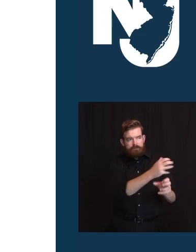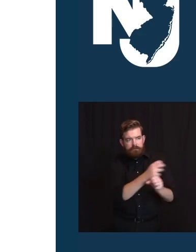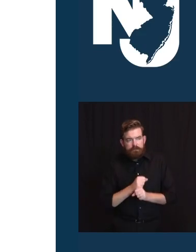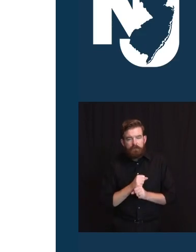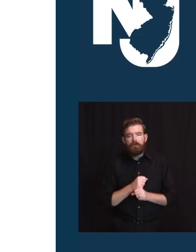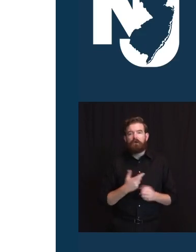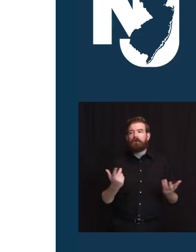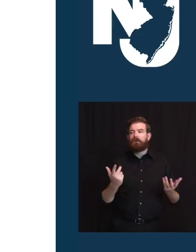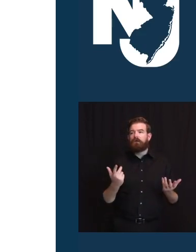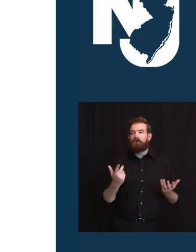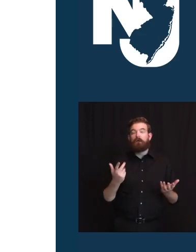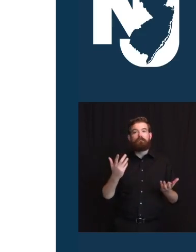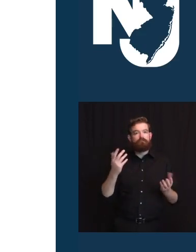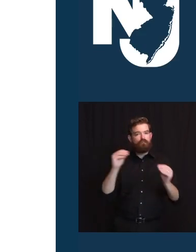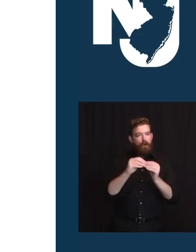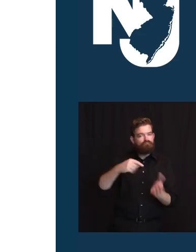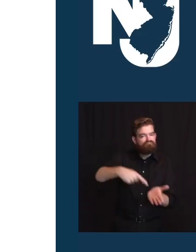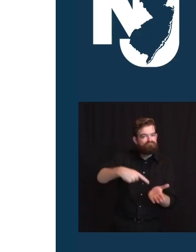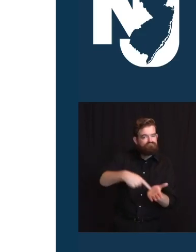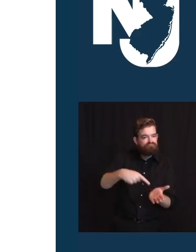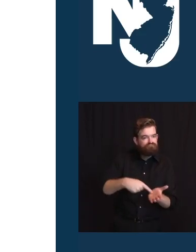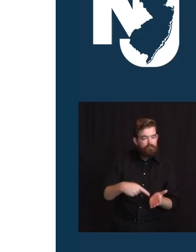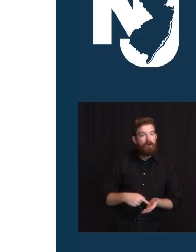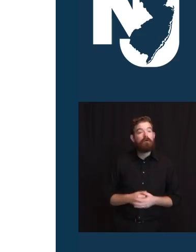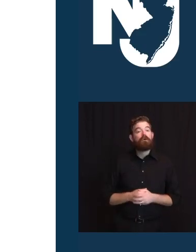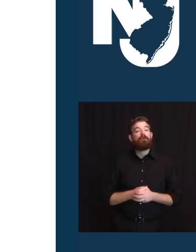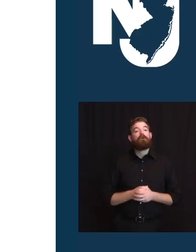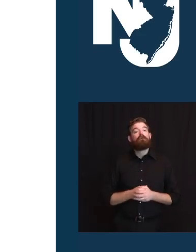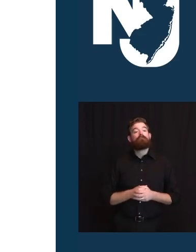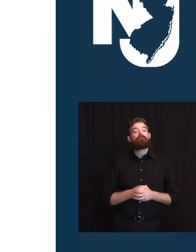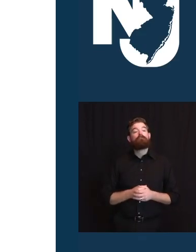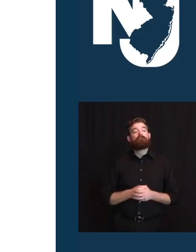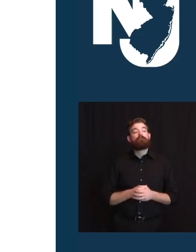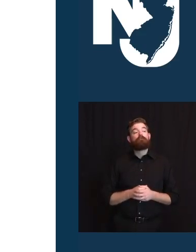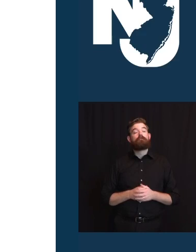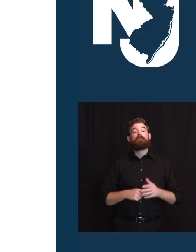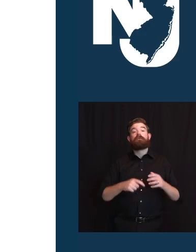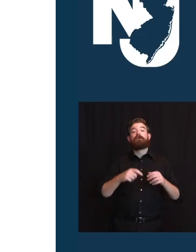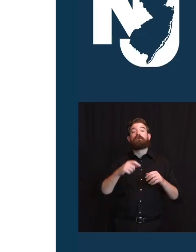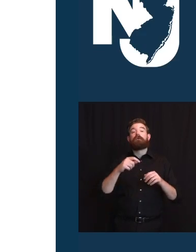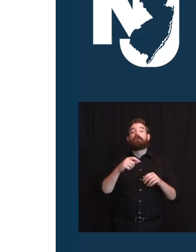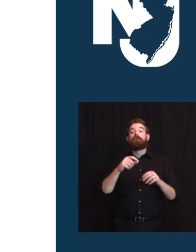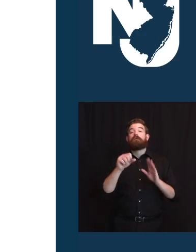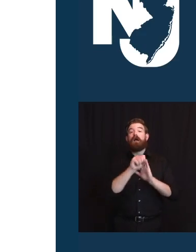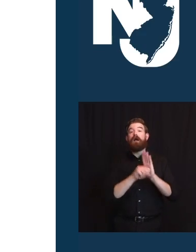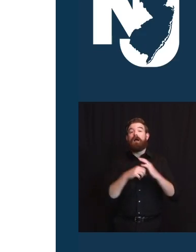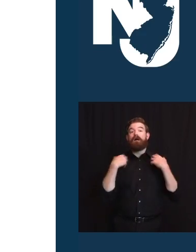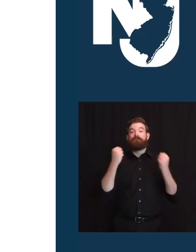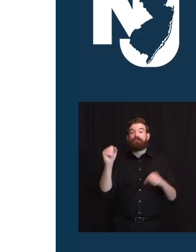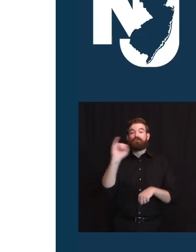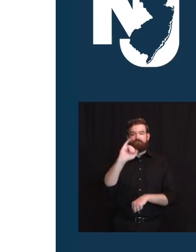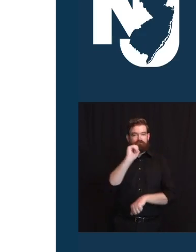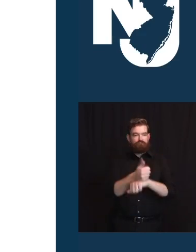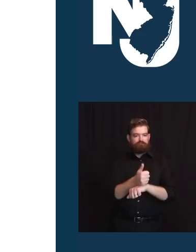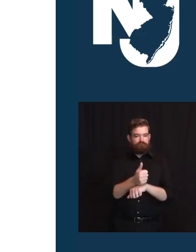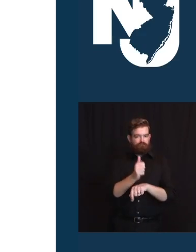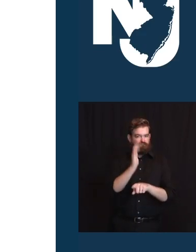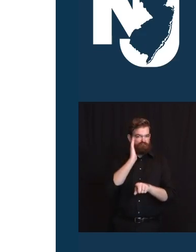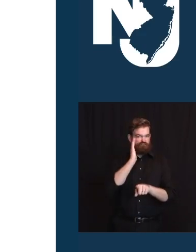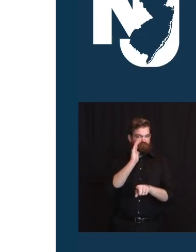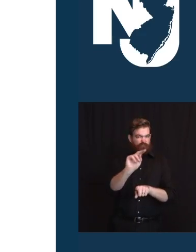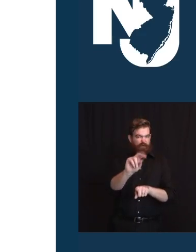on online this fall on November 1st as scheduled. So this ranking, by the way, we're not spiking any footballs, but